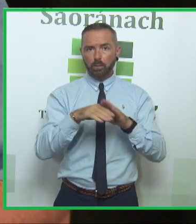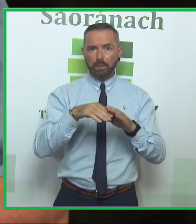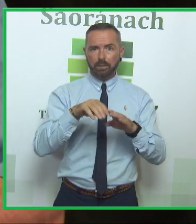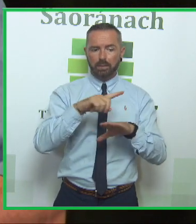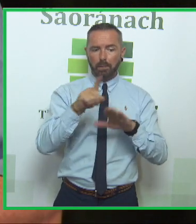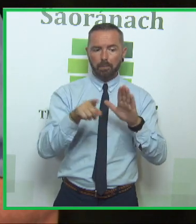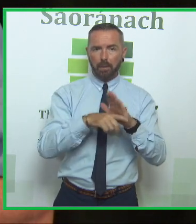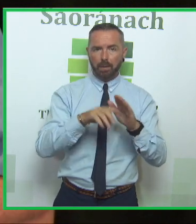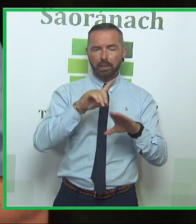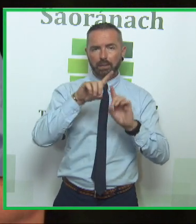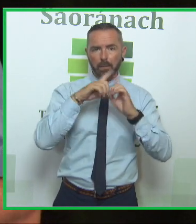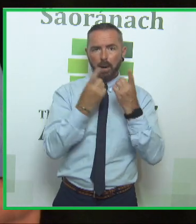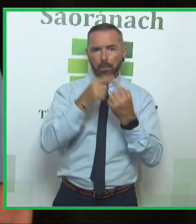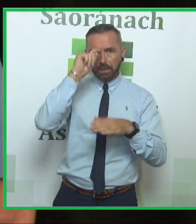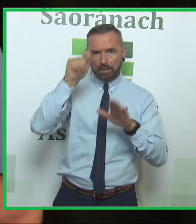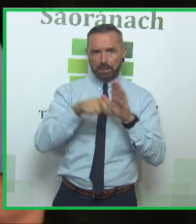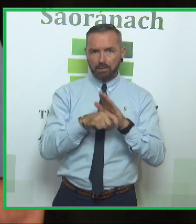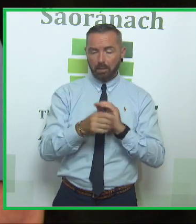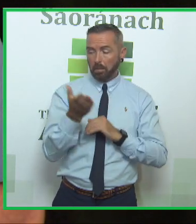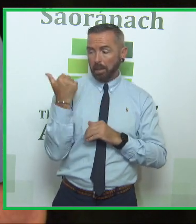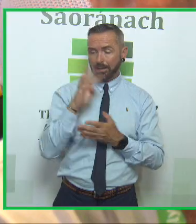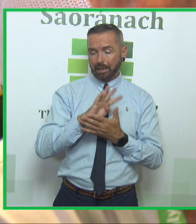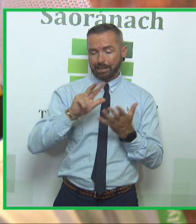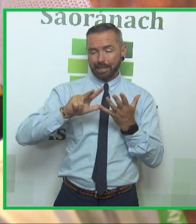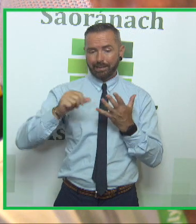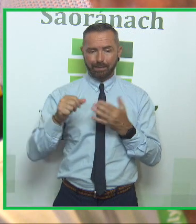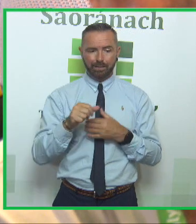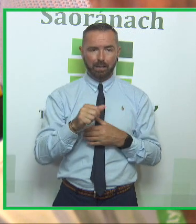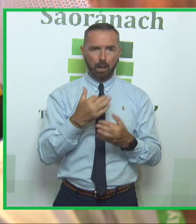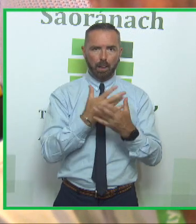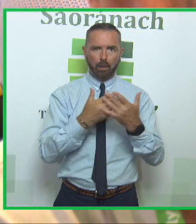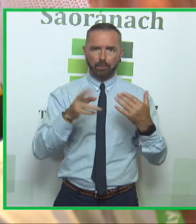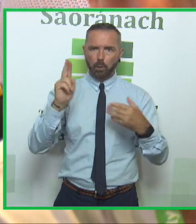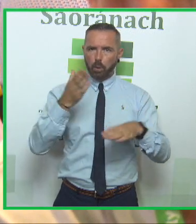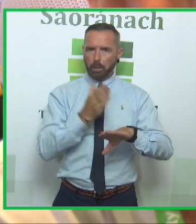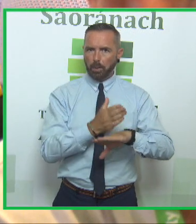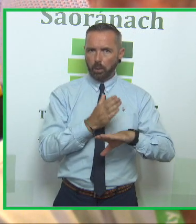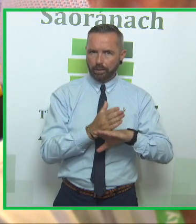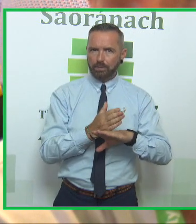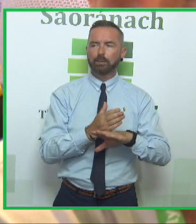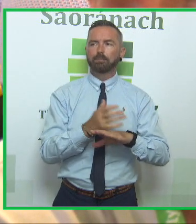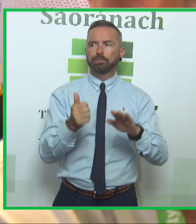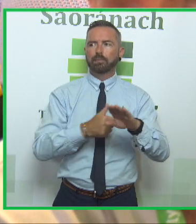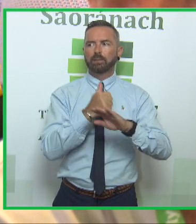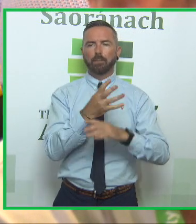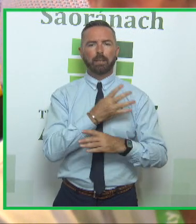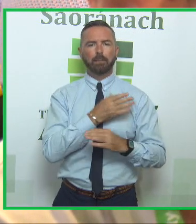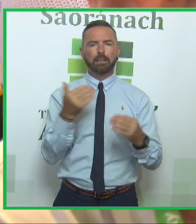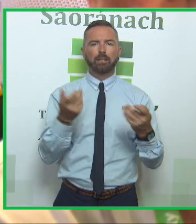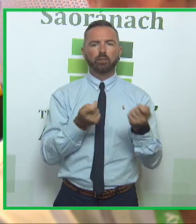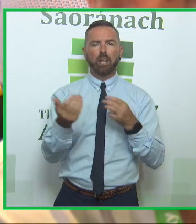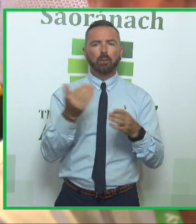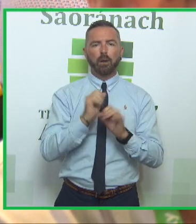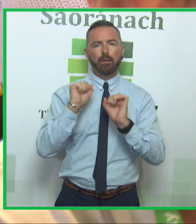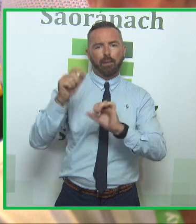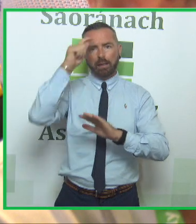unemployment back in Ireland in those days. And there was an interdepartmental committee chaired by the Taoiseach to oversee